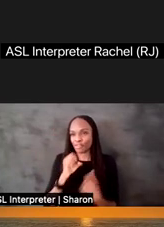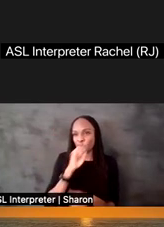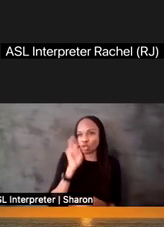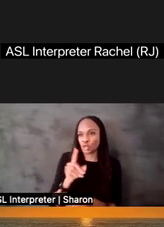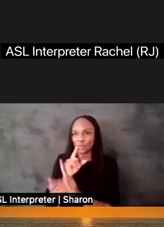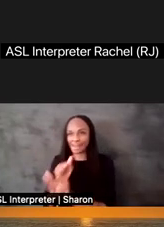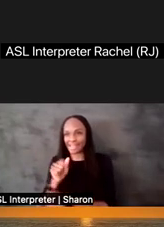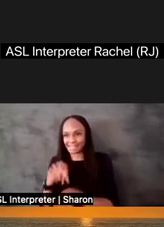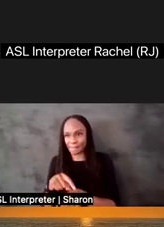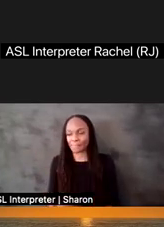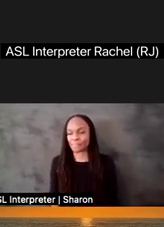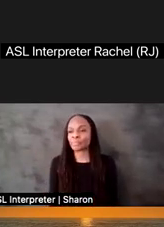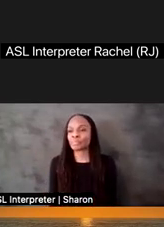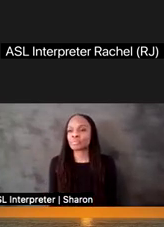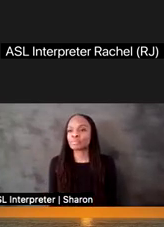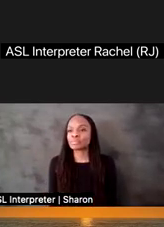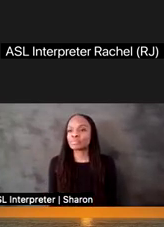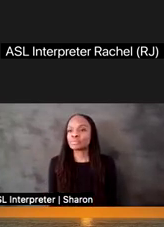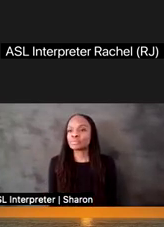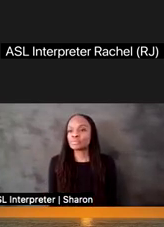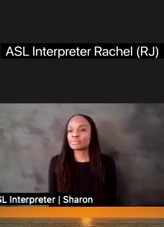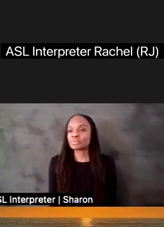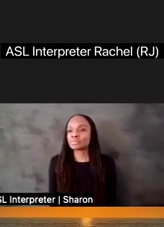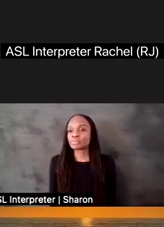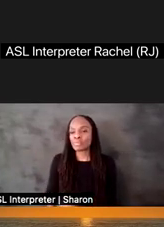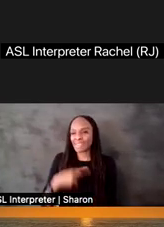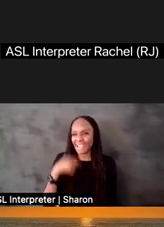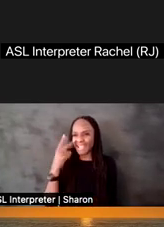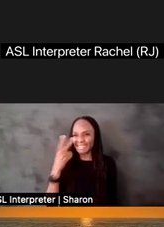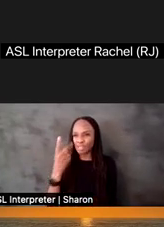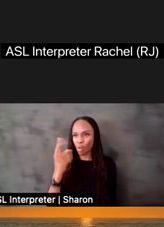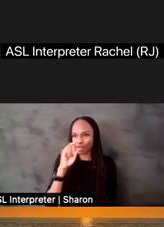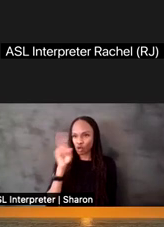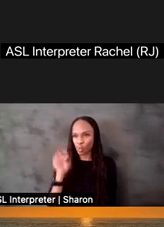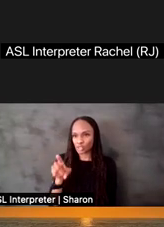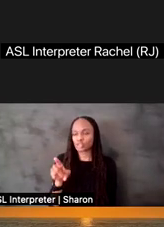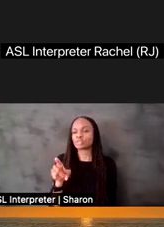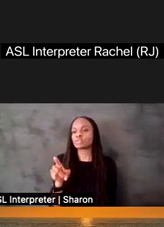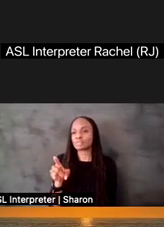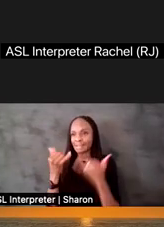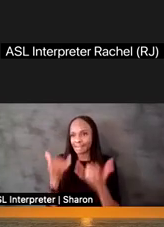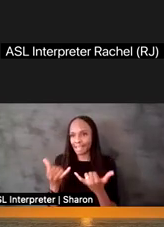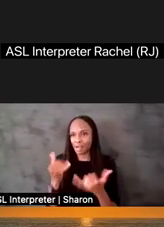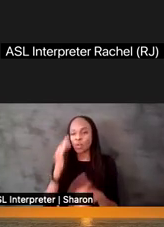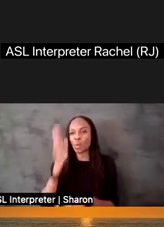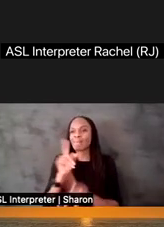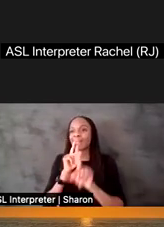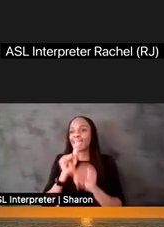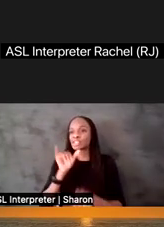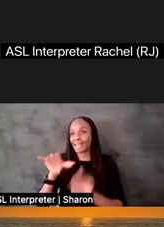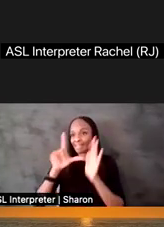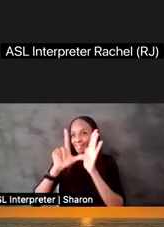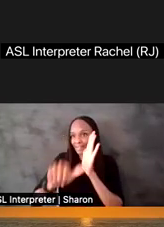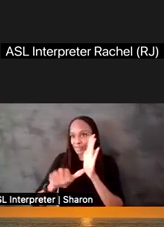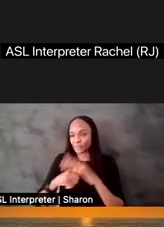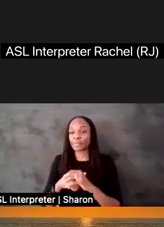time. And so we see one question there now. We'll be answering that in a little bit. And then also, if you